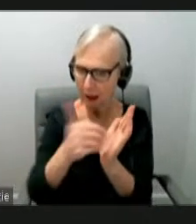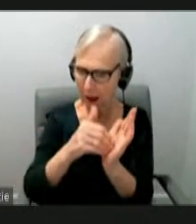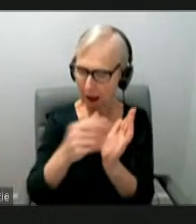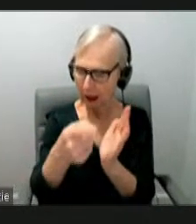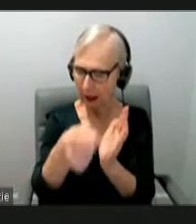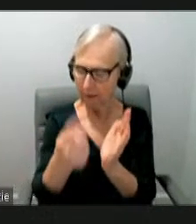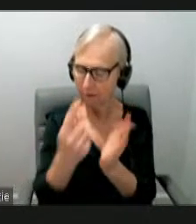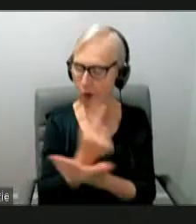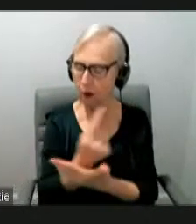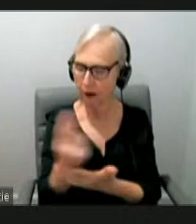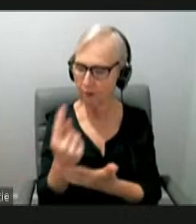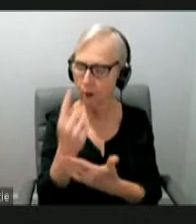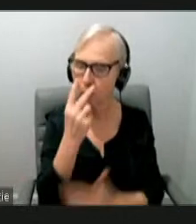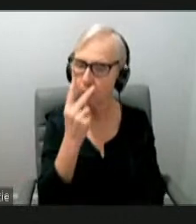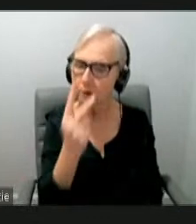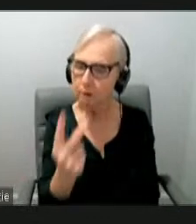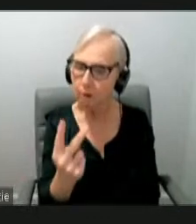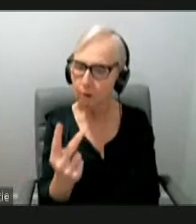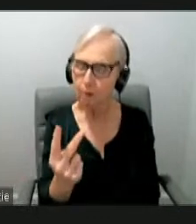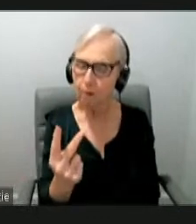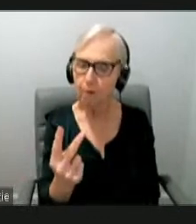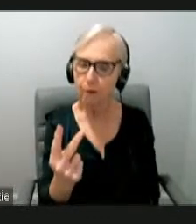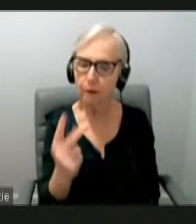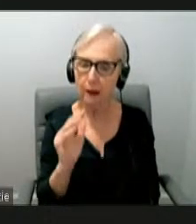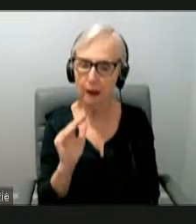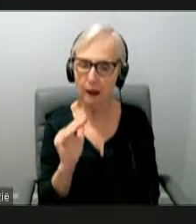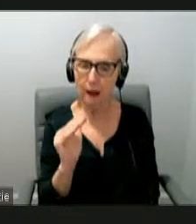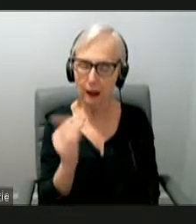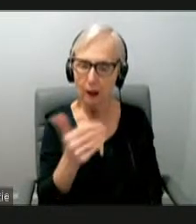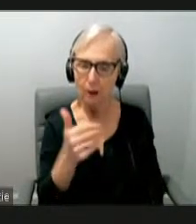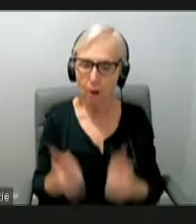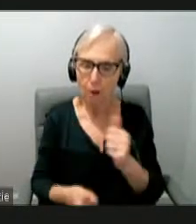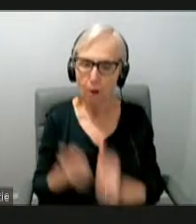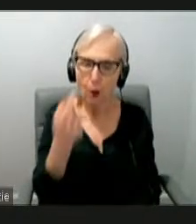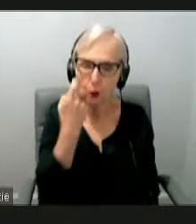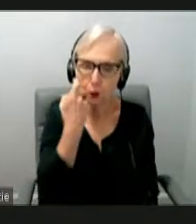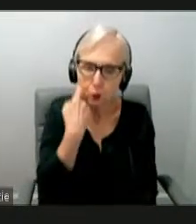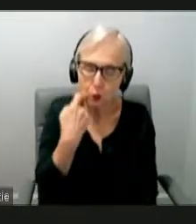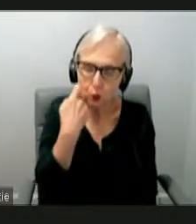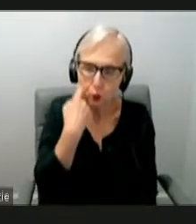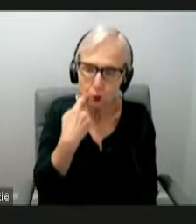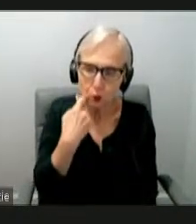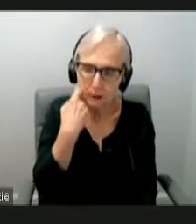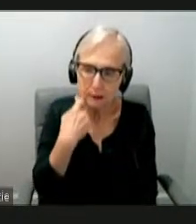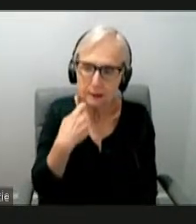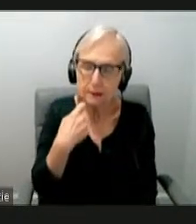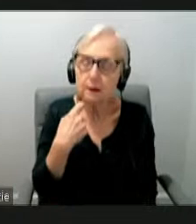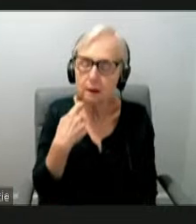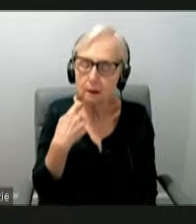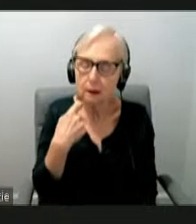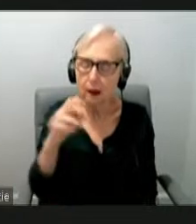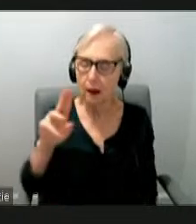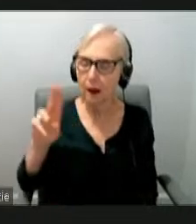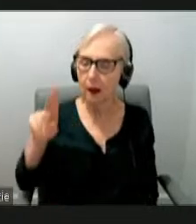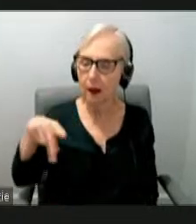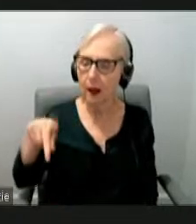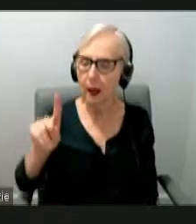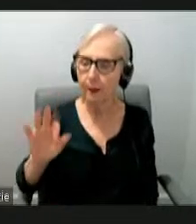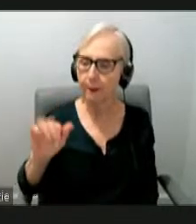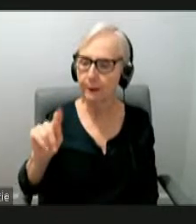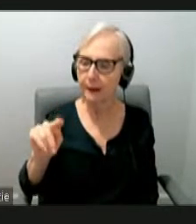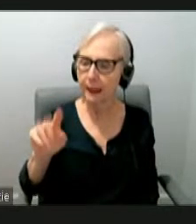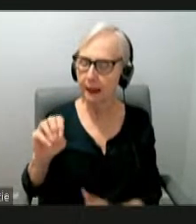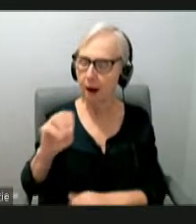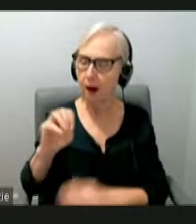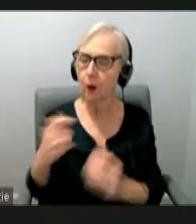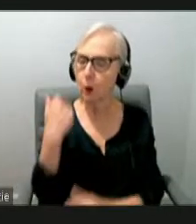for everyone to see. Our most recent update, as Rachel indicated, is that we have 898